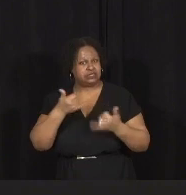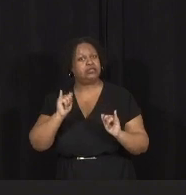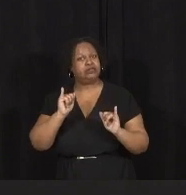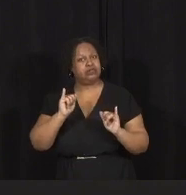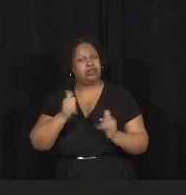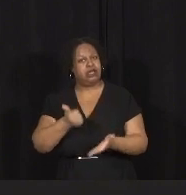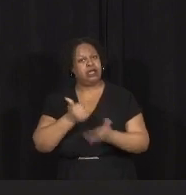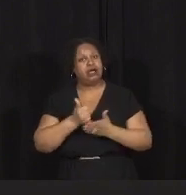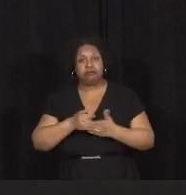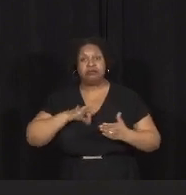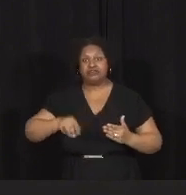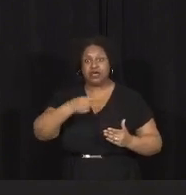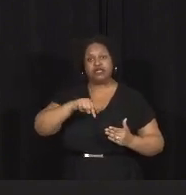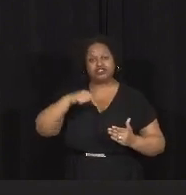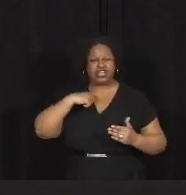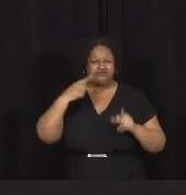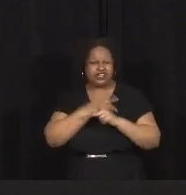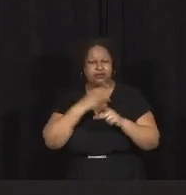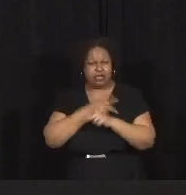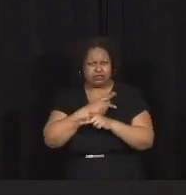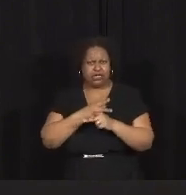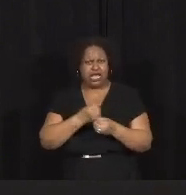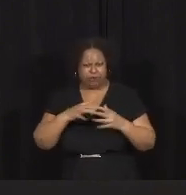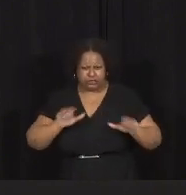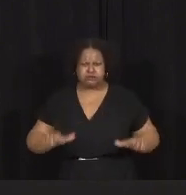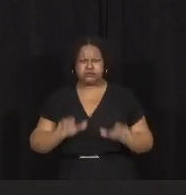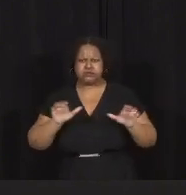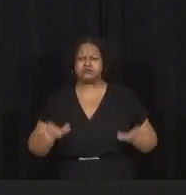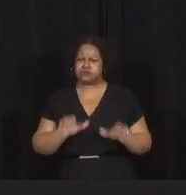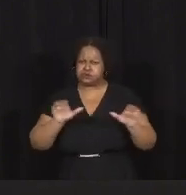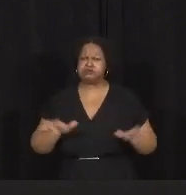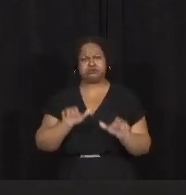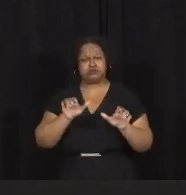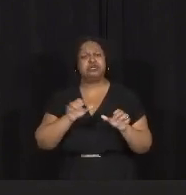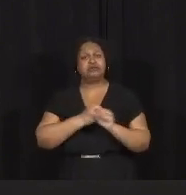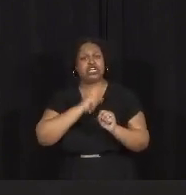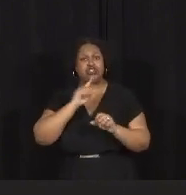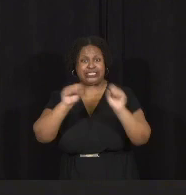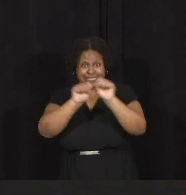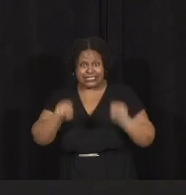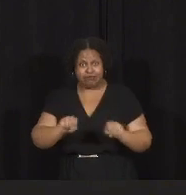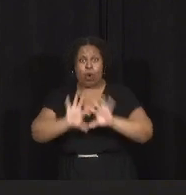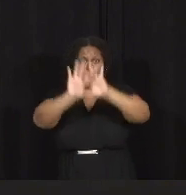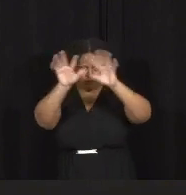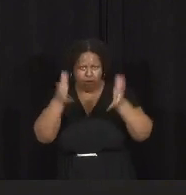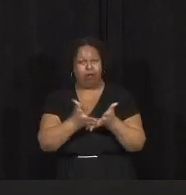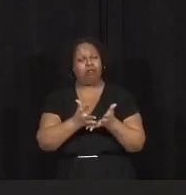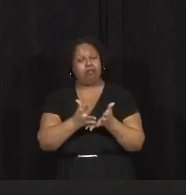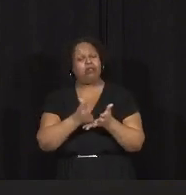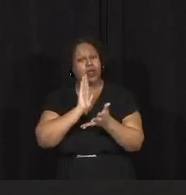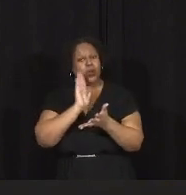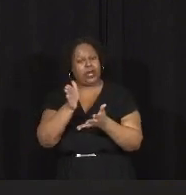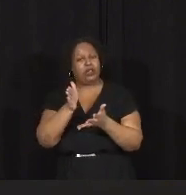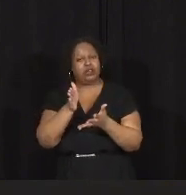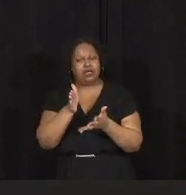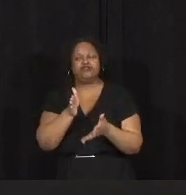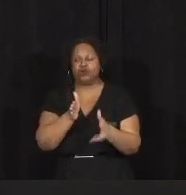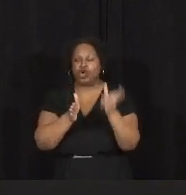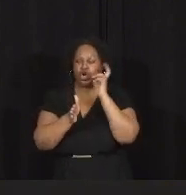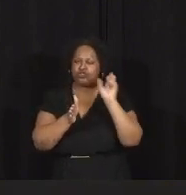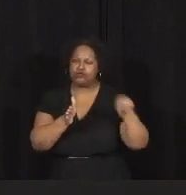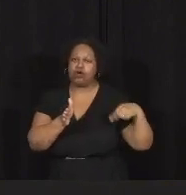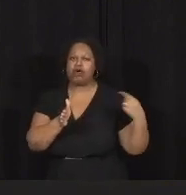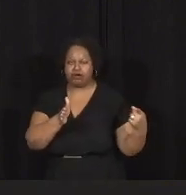to make sure that we're creating a system that can support, and of course, as you've heard, and I think there's been the theme throughout